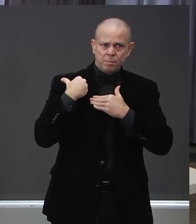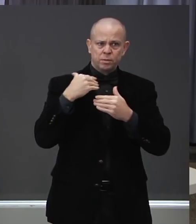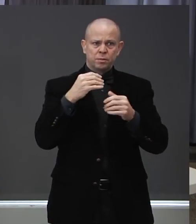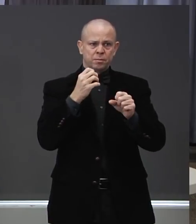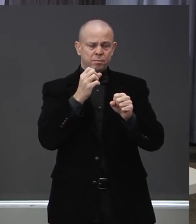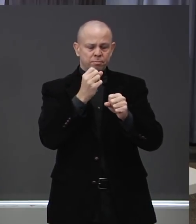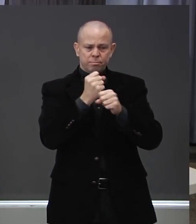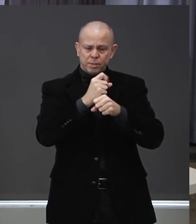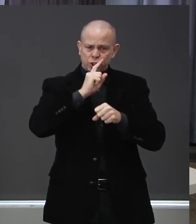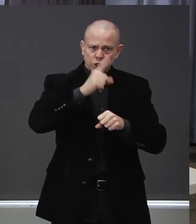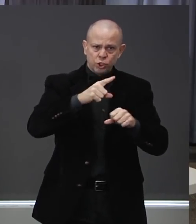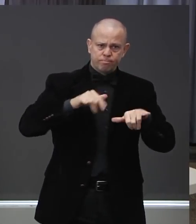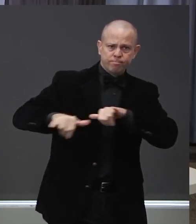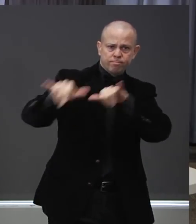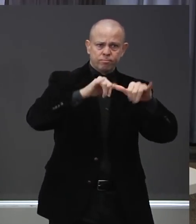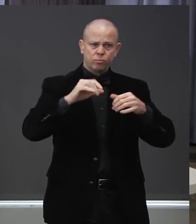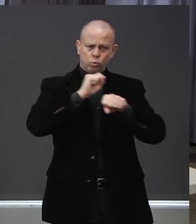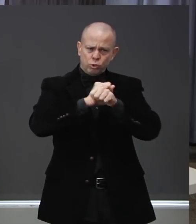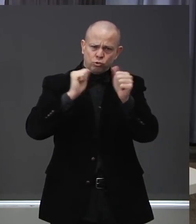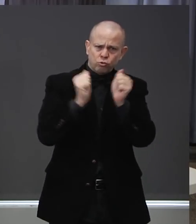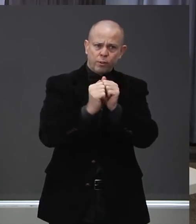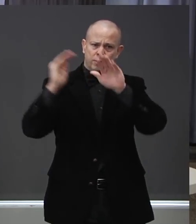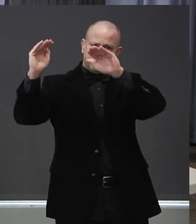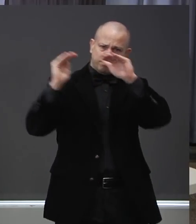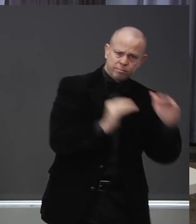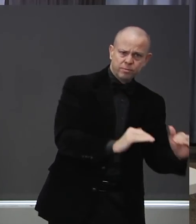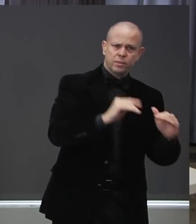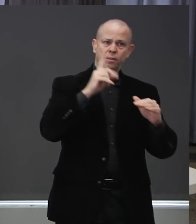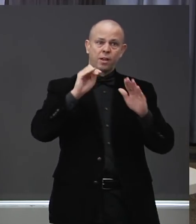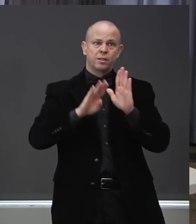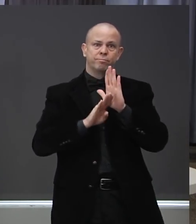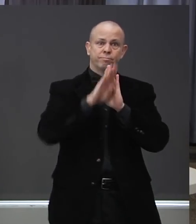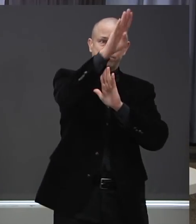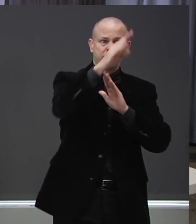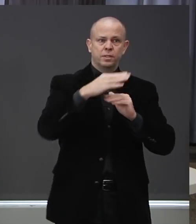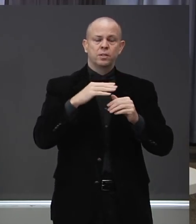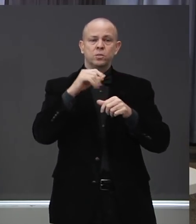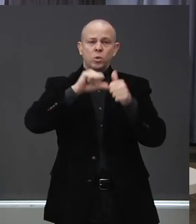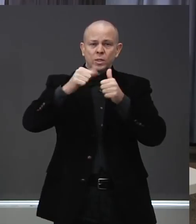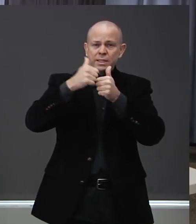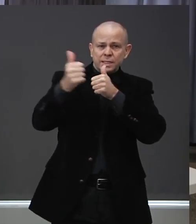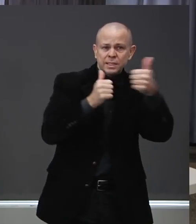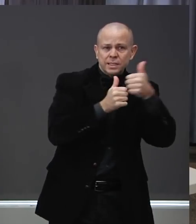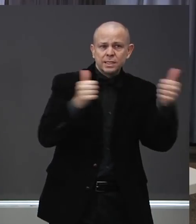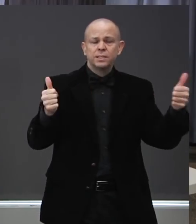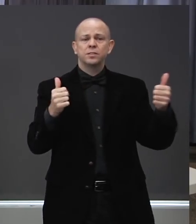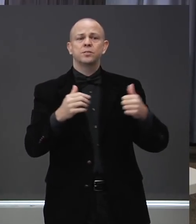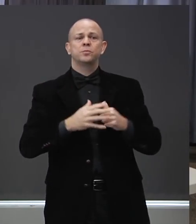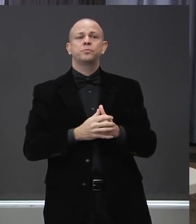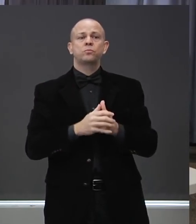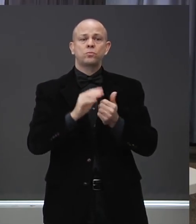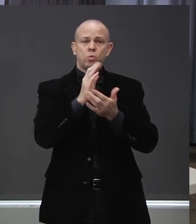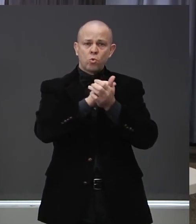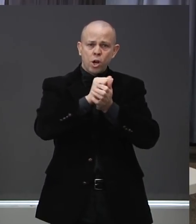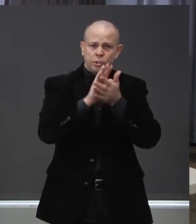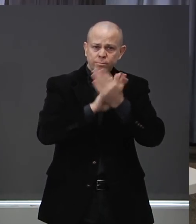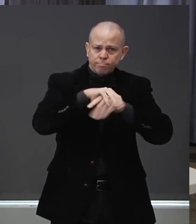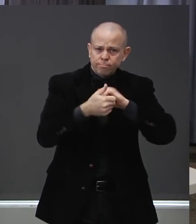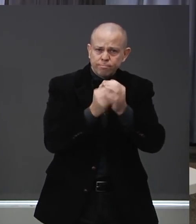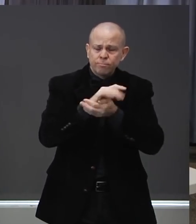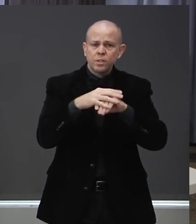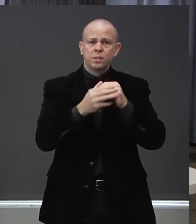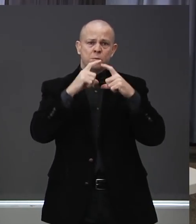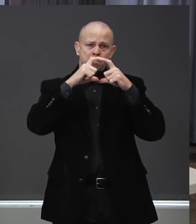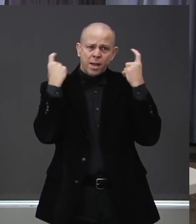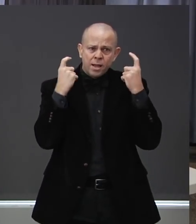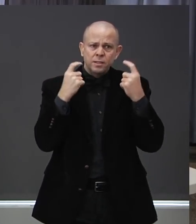more than ever. Wear a face covering, stay 6 feet away from people outside your household, wash your hands frequently, and limit your